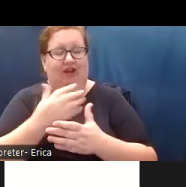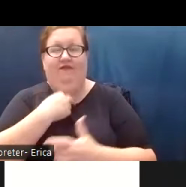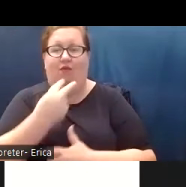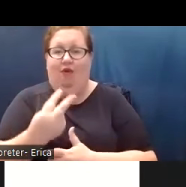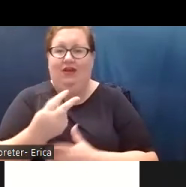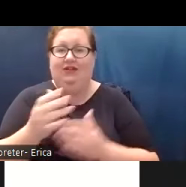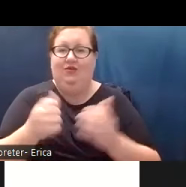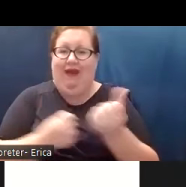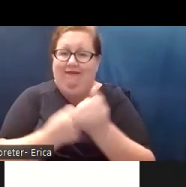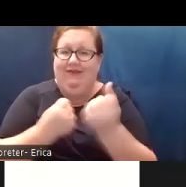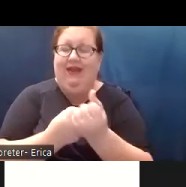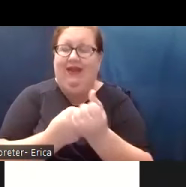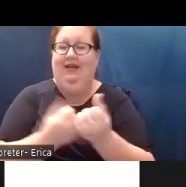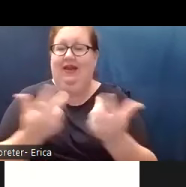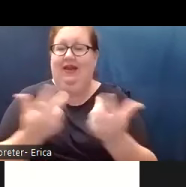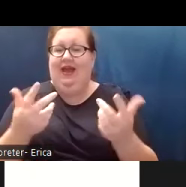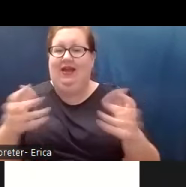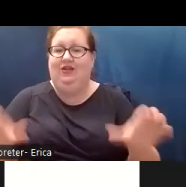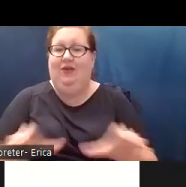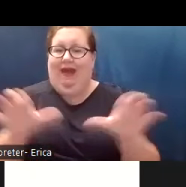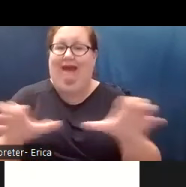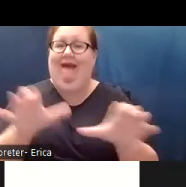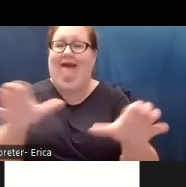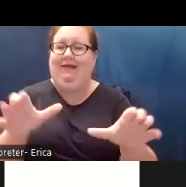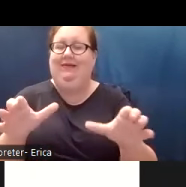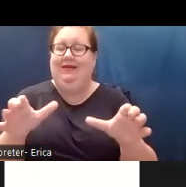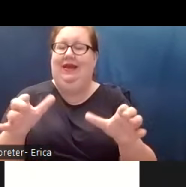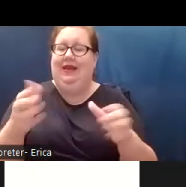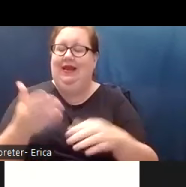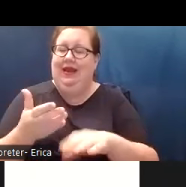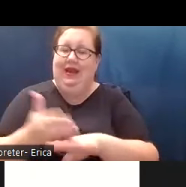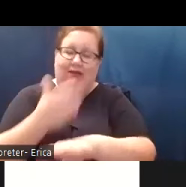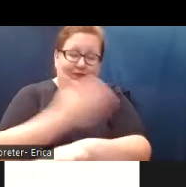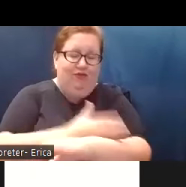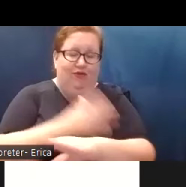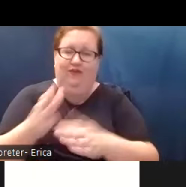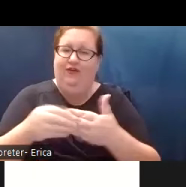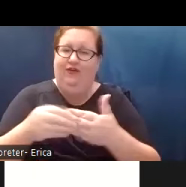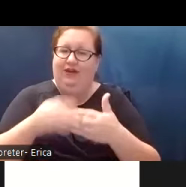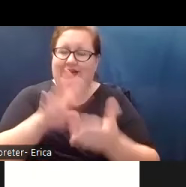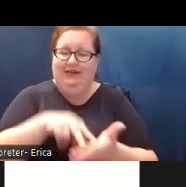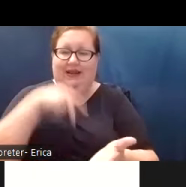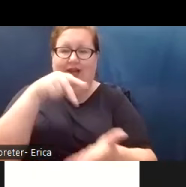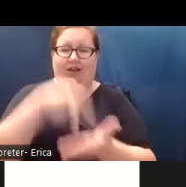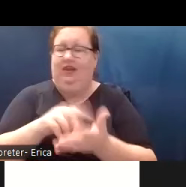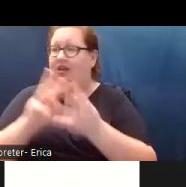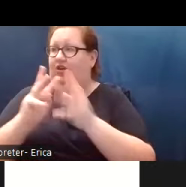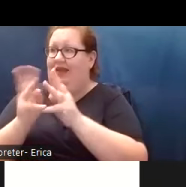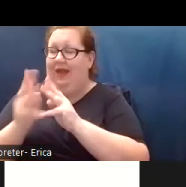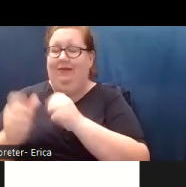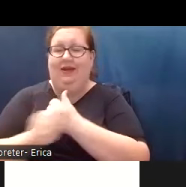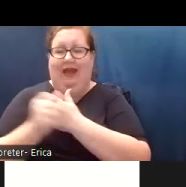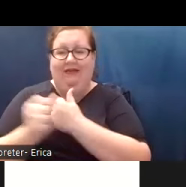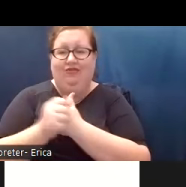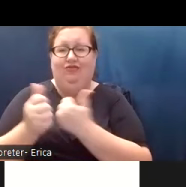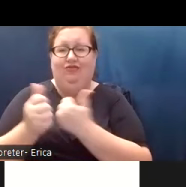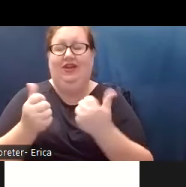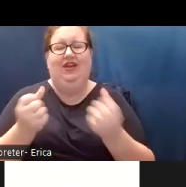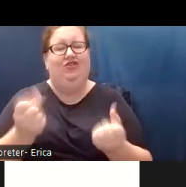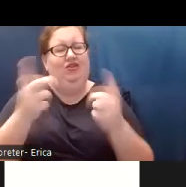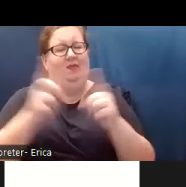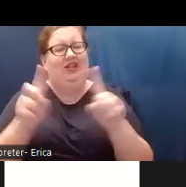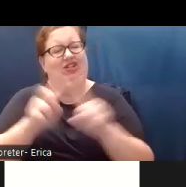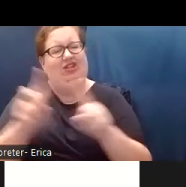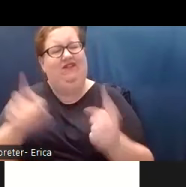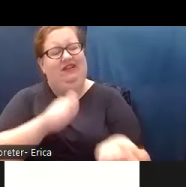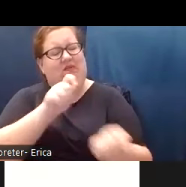also to act, to execute shared decisions and improve resilience across the region to climate resilience hazards. So there's a bunch of different, sort of